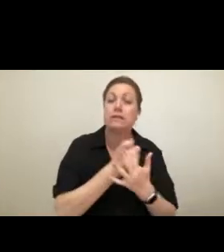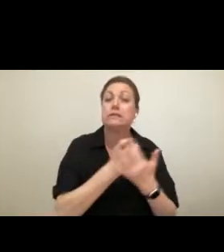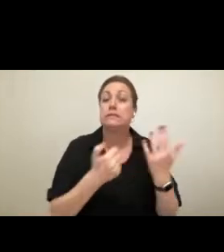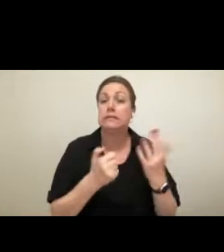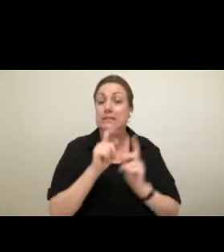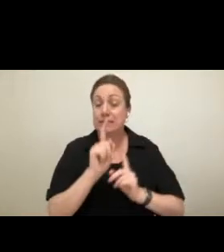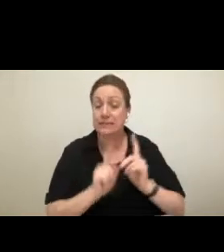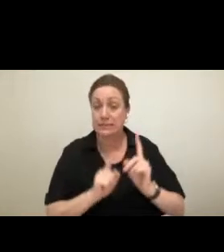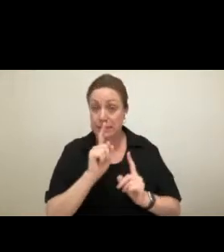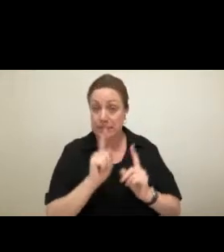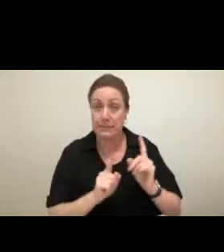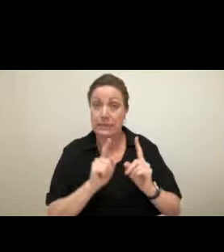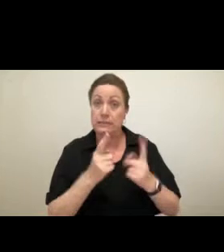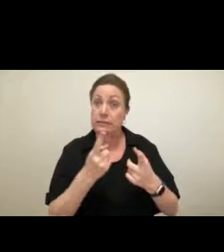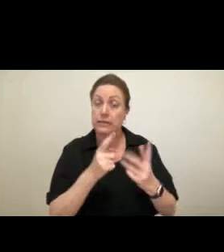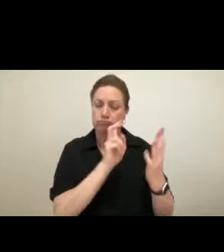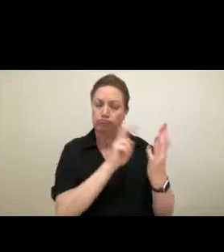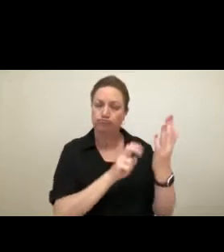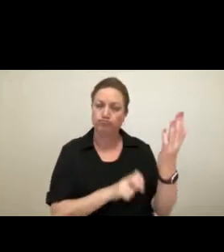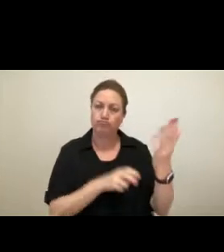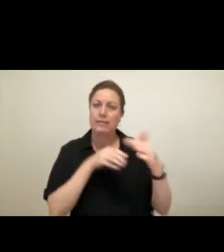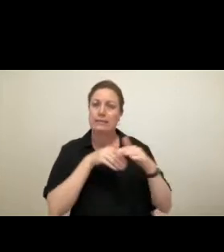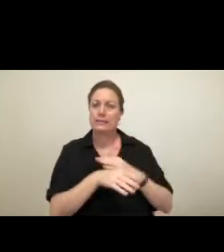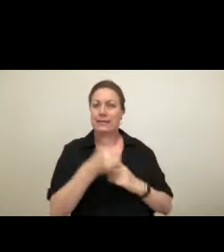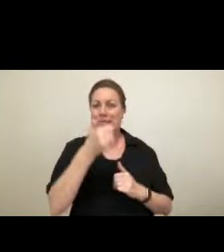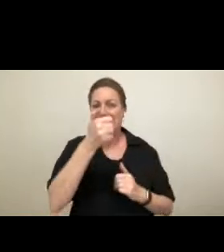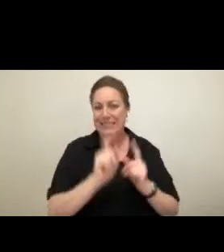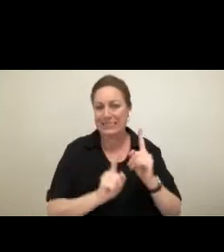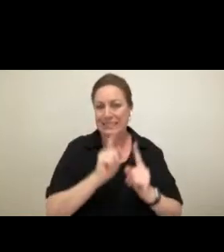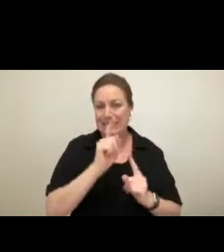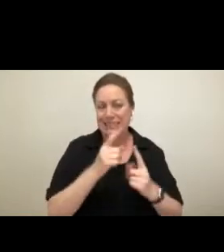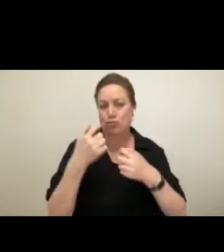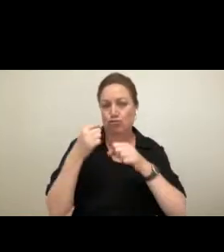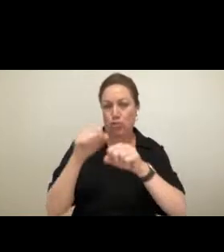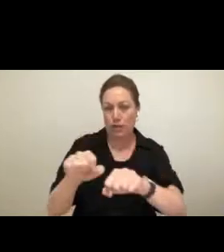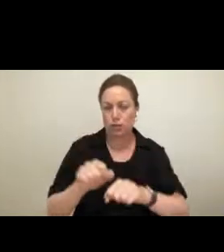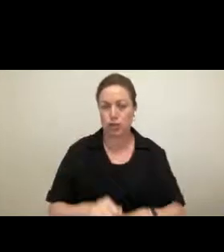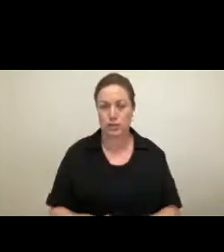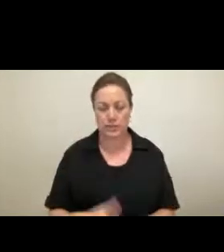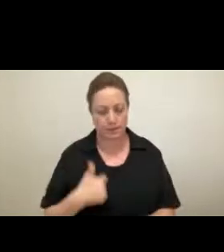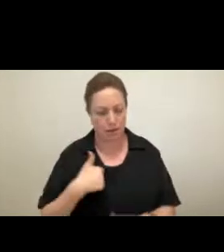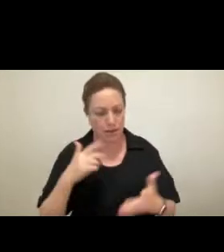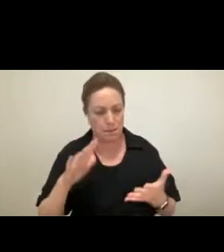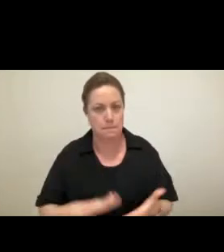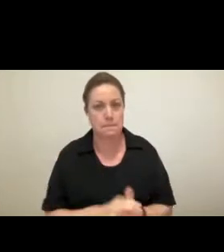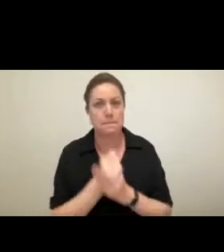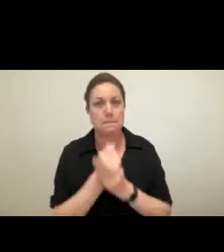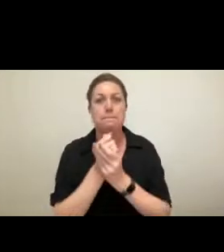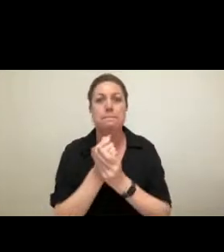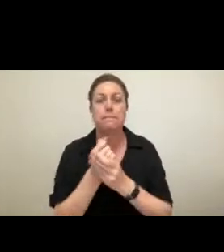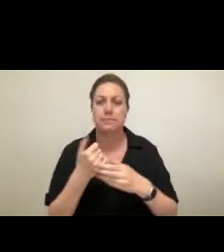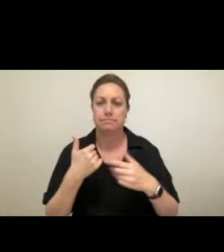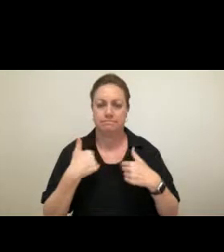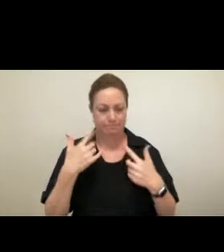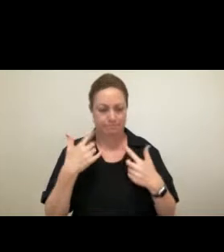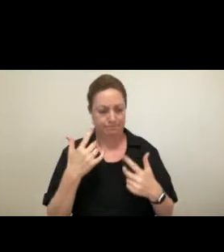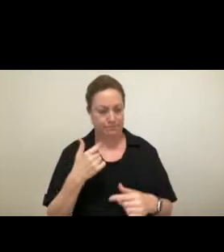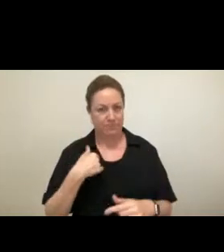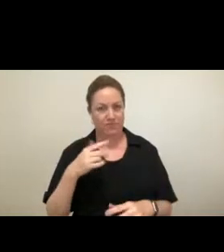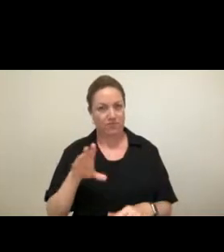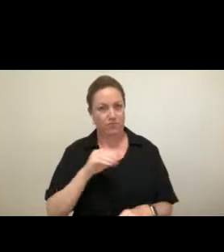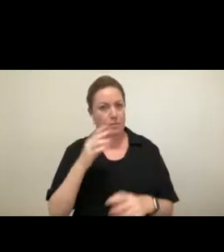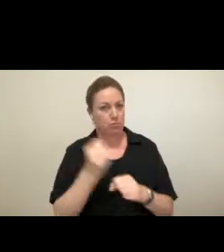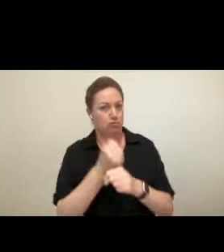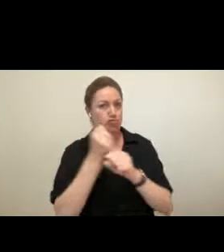strategy. It's been an absolute pleasure, Sue, to join you and Create New South Wales and the wonderful artists